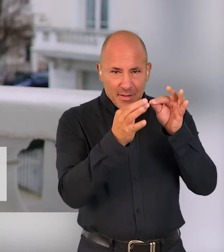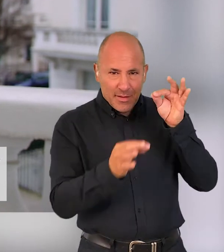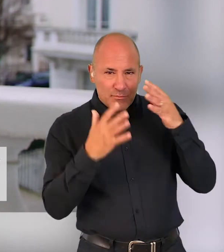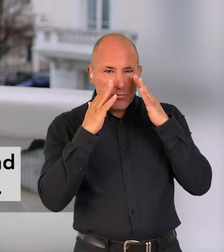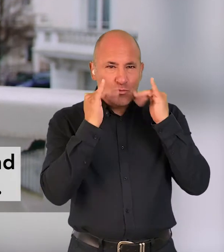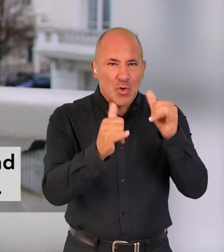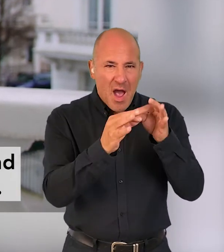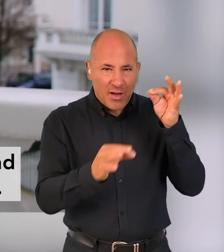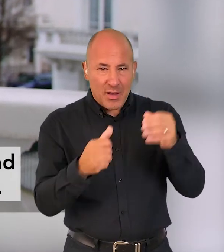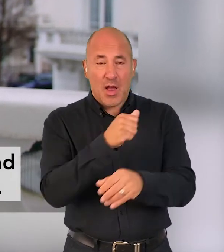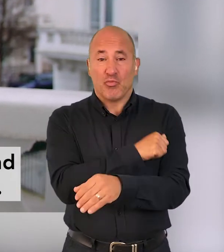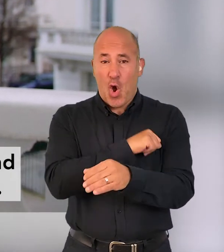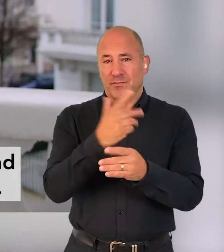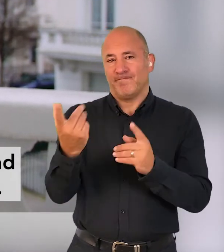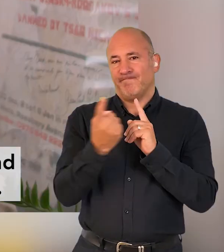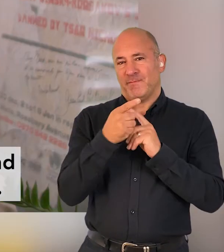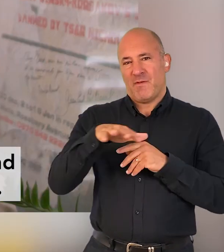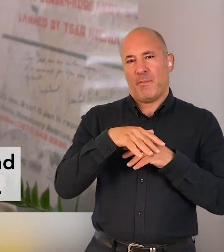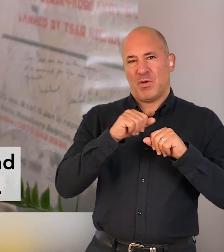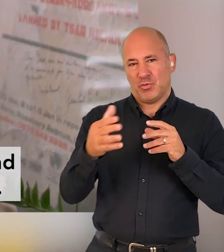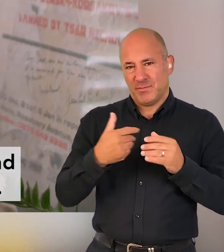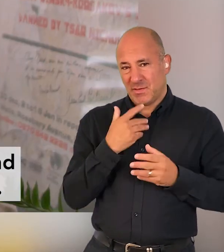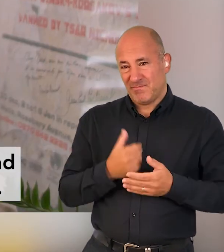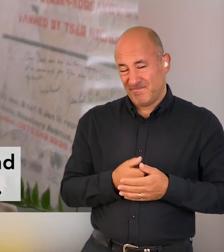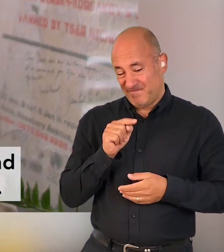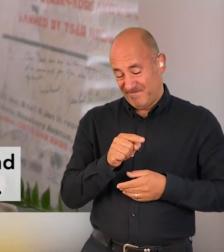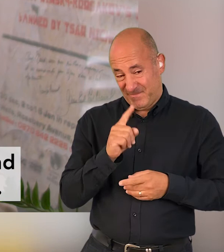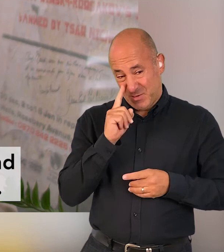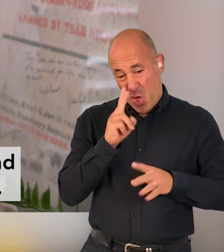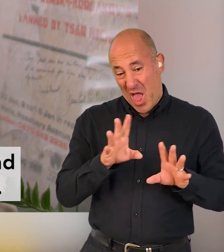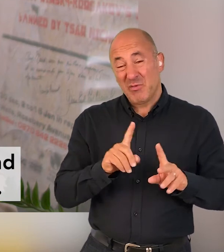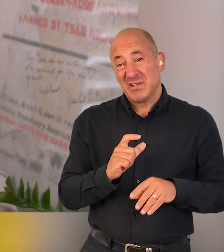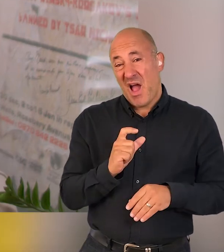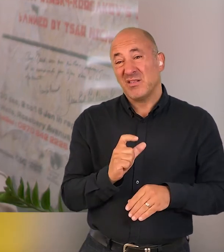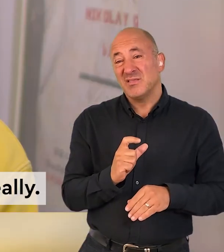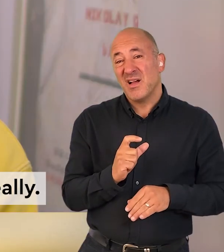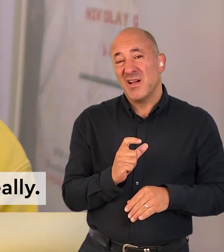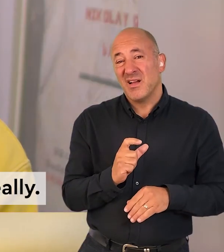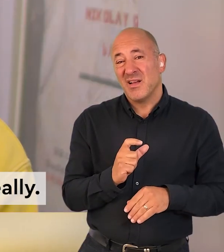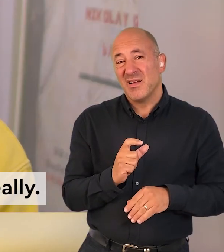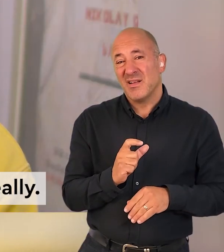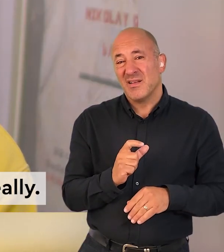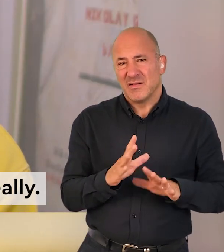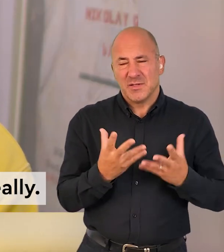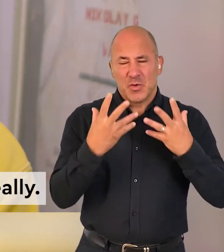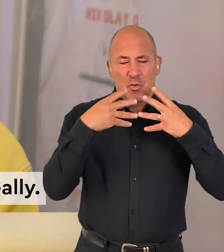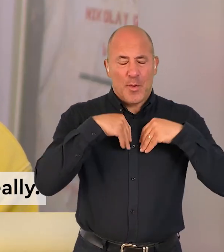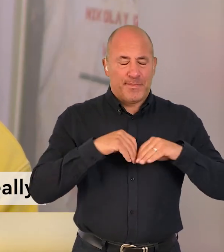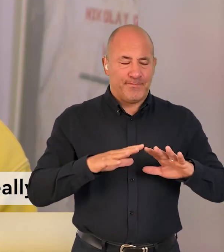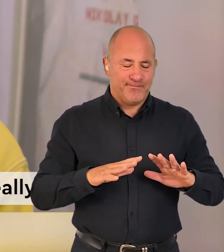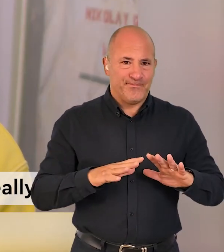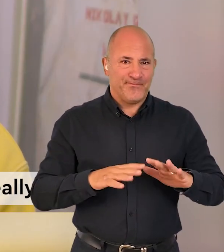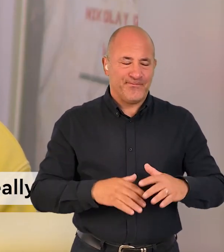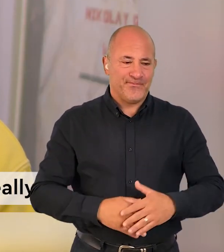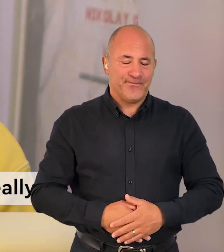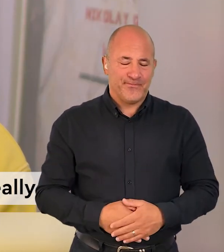a nurse took me to the family waiting room and said to me that this looks like cancer. You have to allow time to